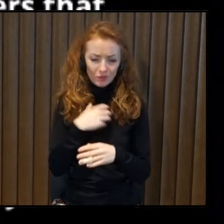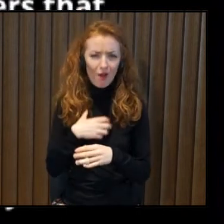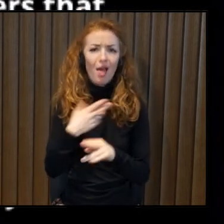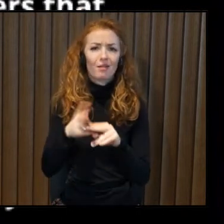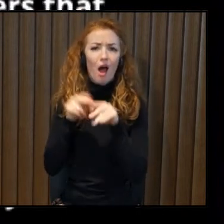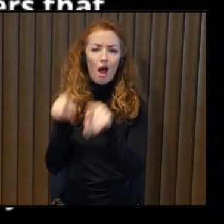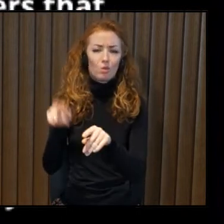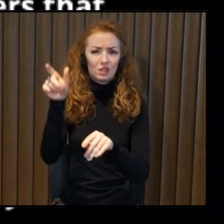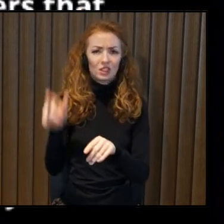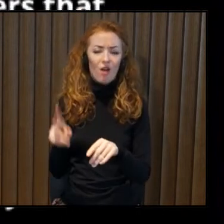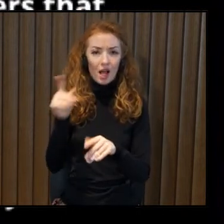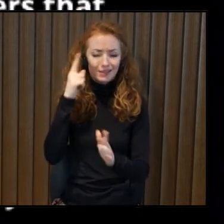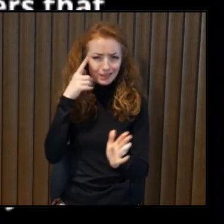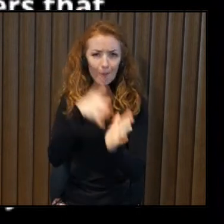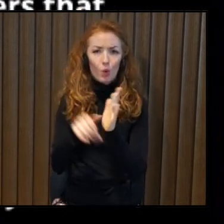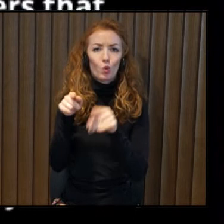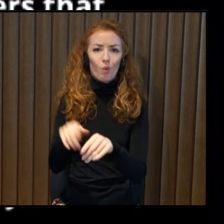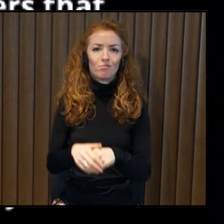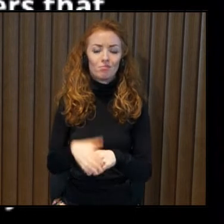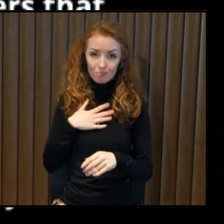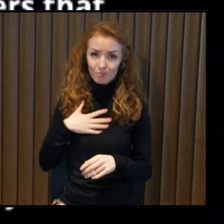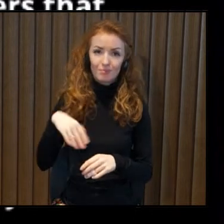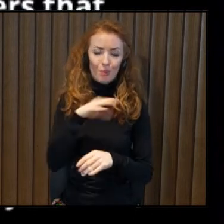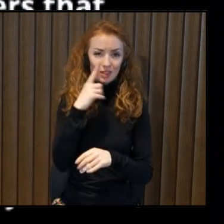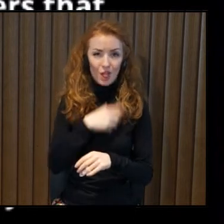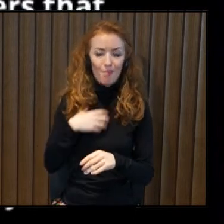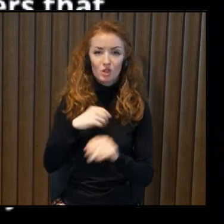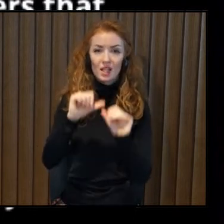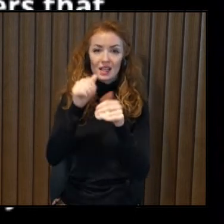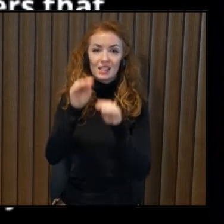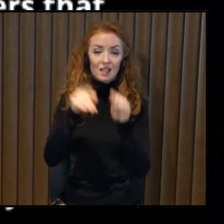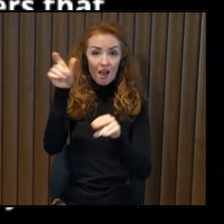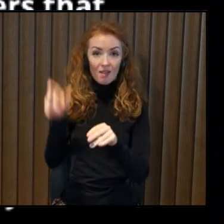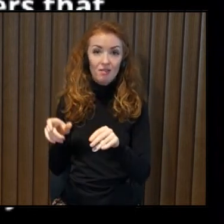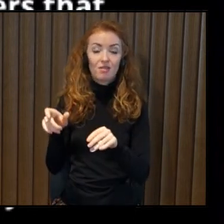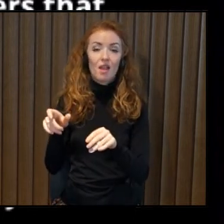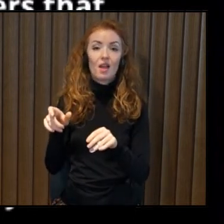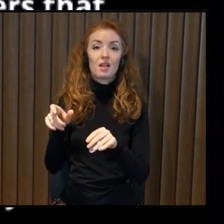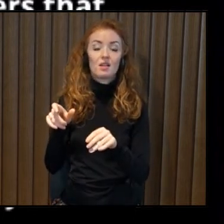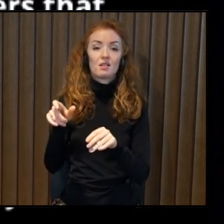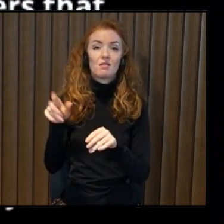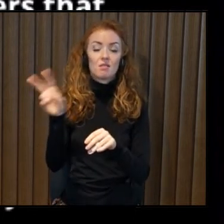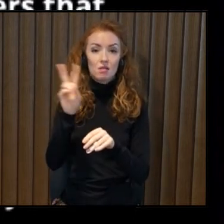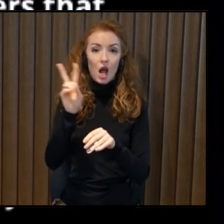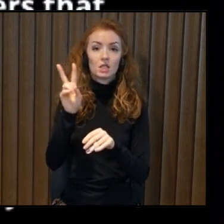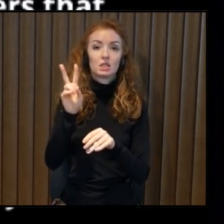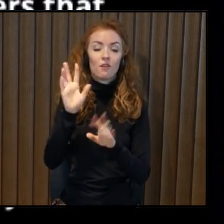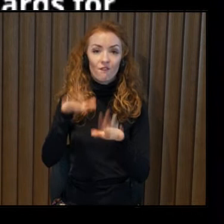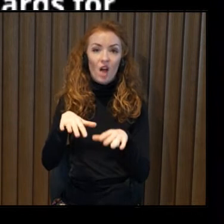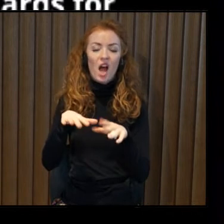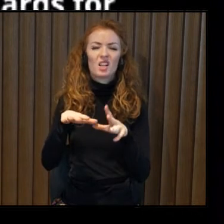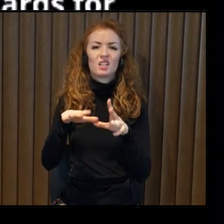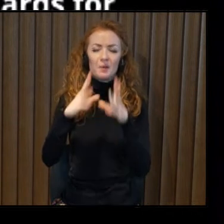designers that can eliminate and identify barriers that marginalized groups experience when it comes to participating in